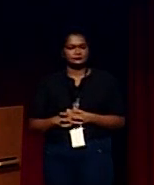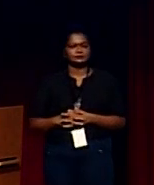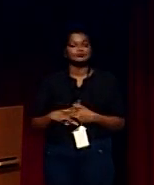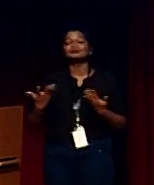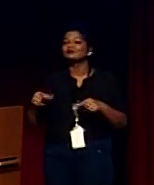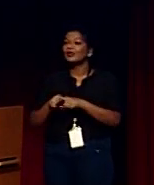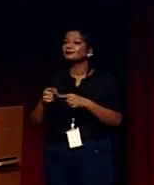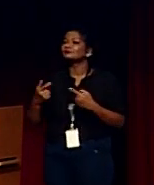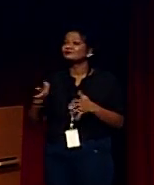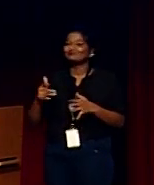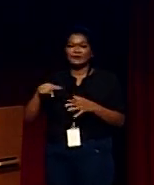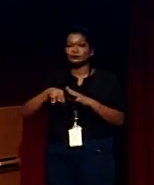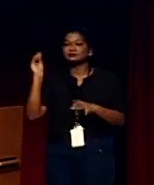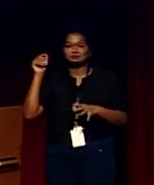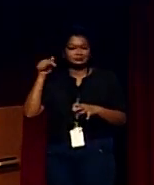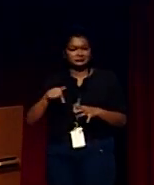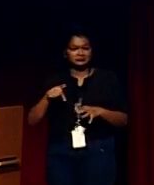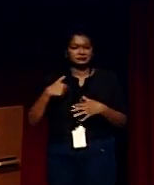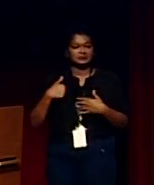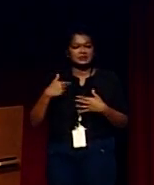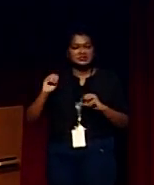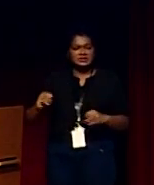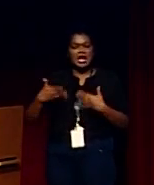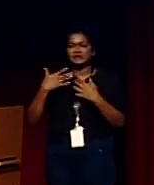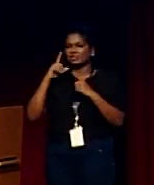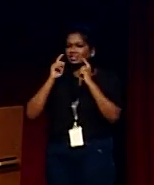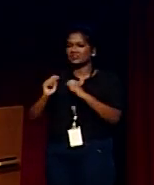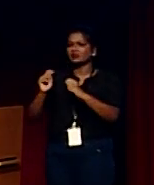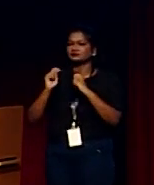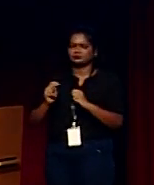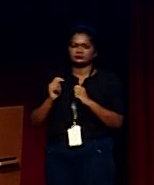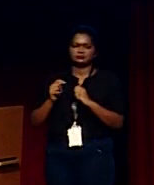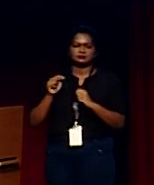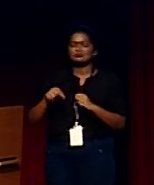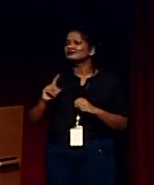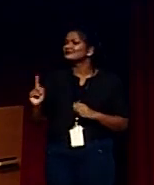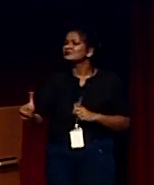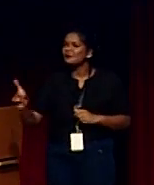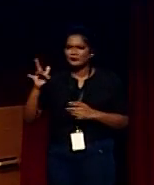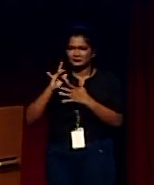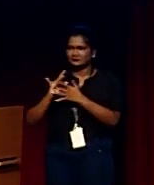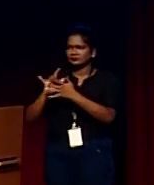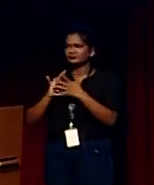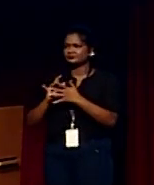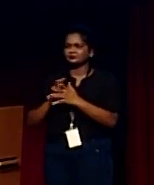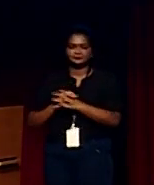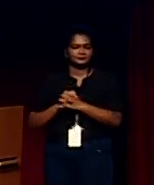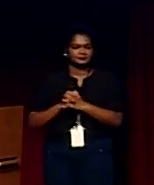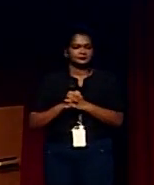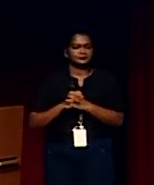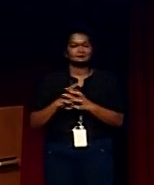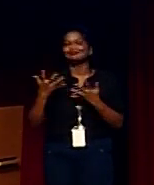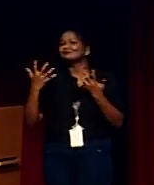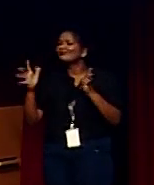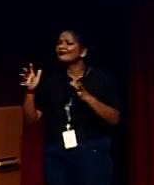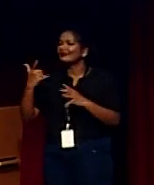so we've done that. It's out there now, and we're starting to test with people in somewhere in Baden-Württemberg, which in a German